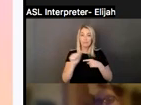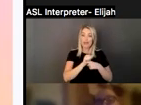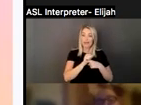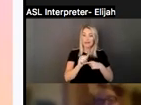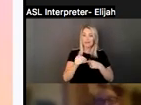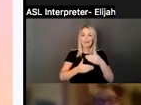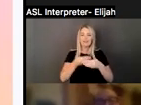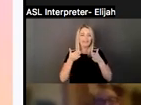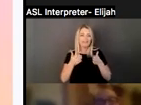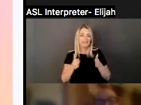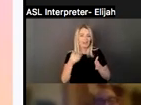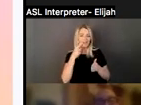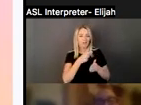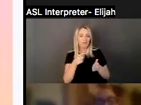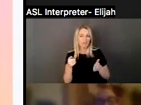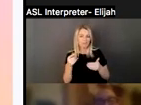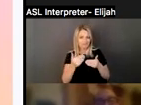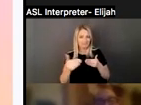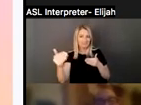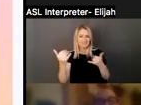for you tonight.